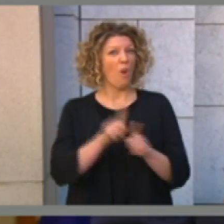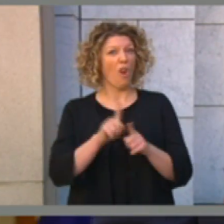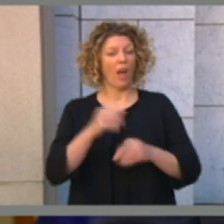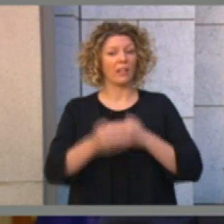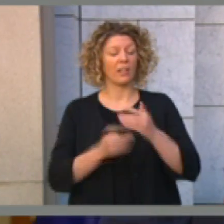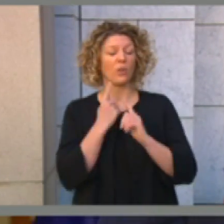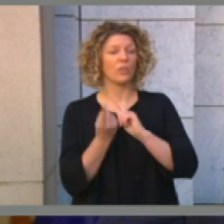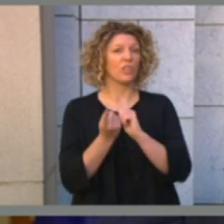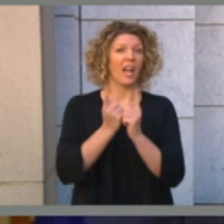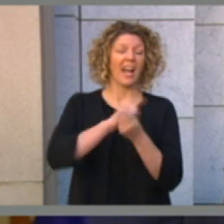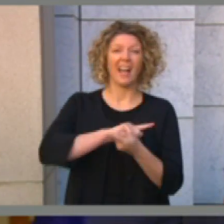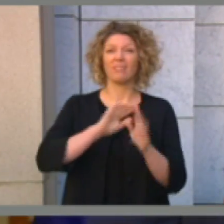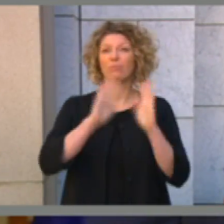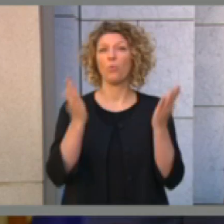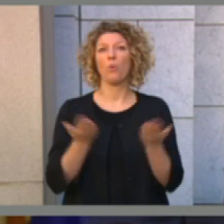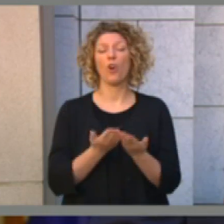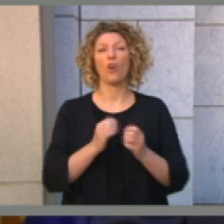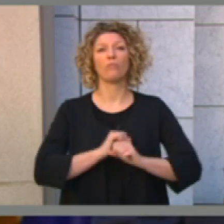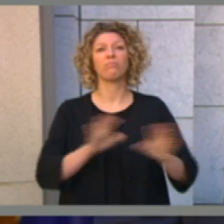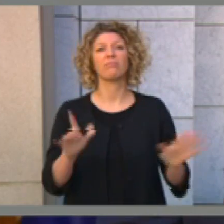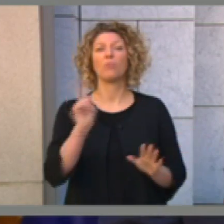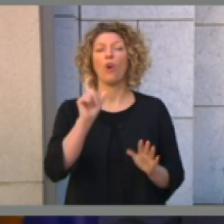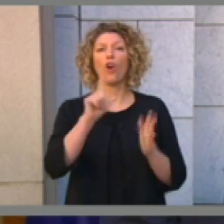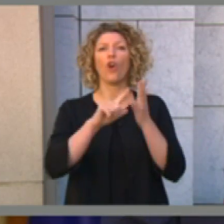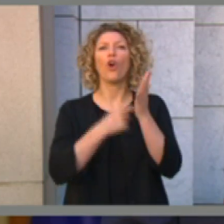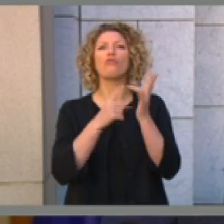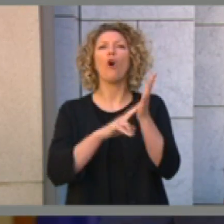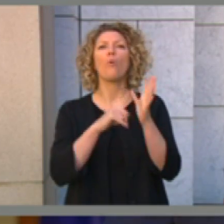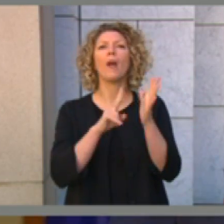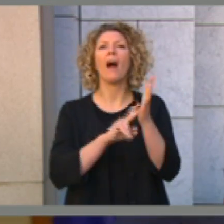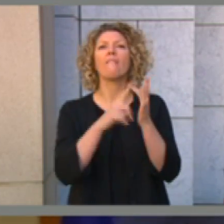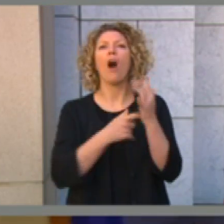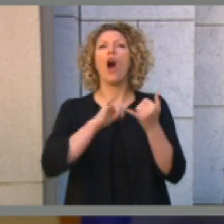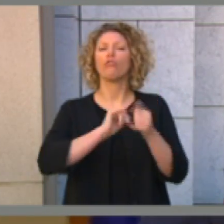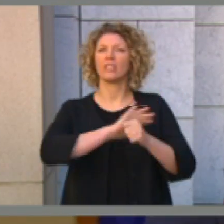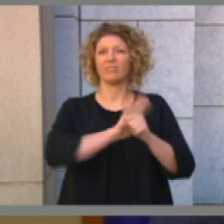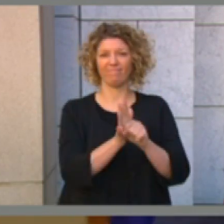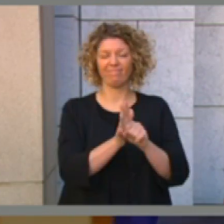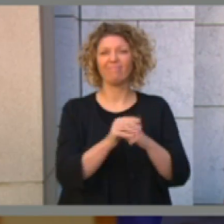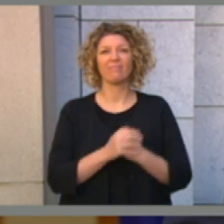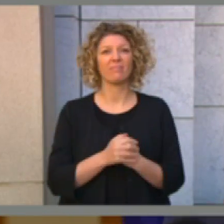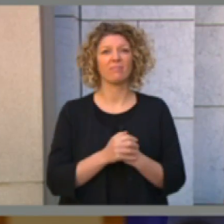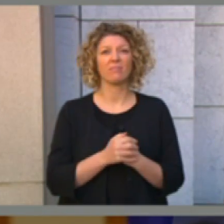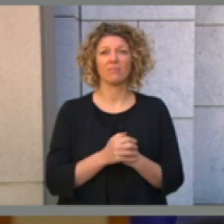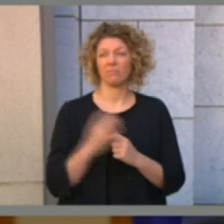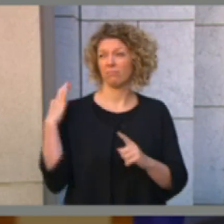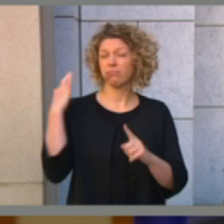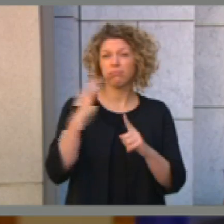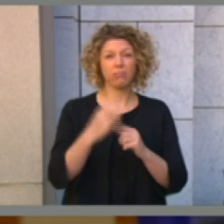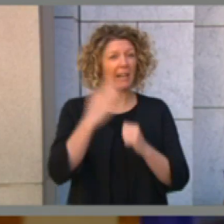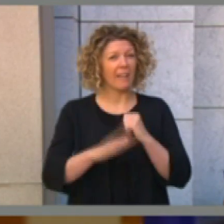deal with the global coronavirus. This is a once-in-a-100-year type